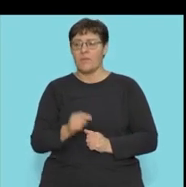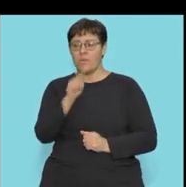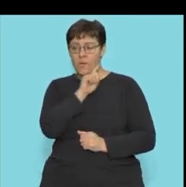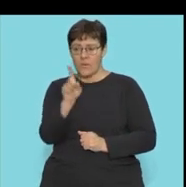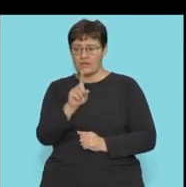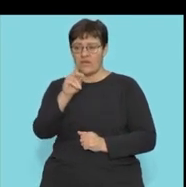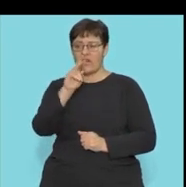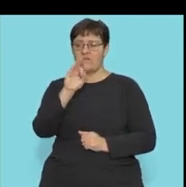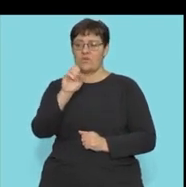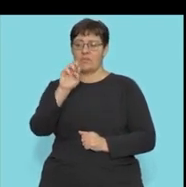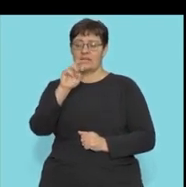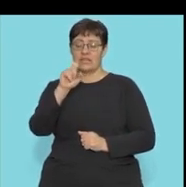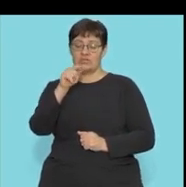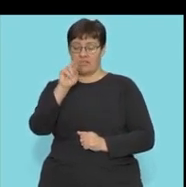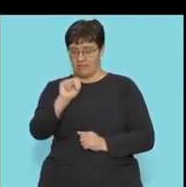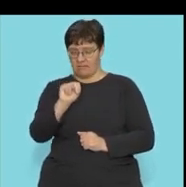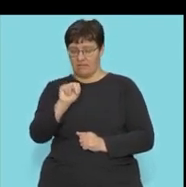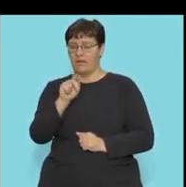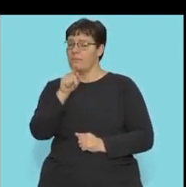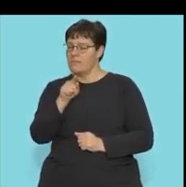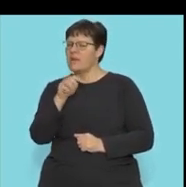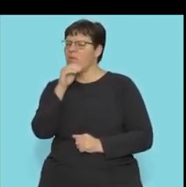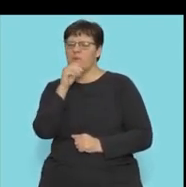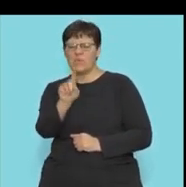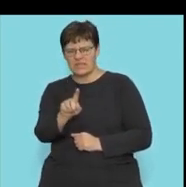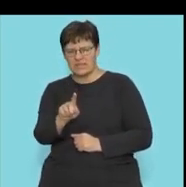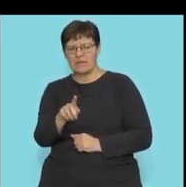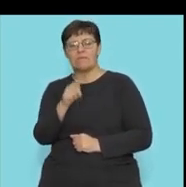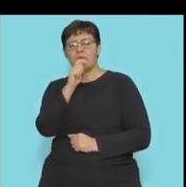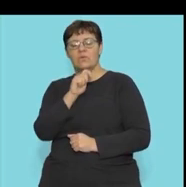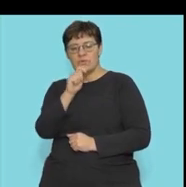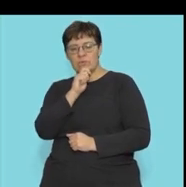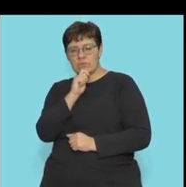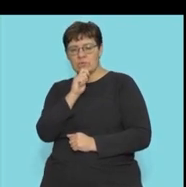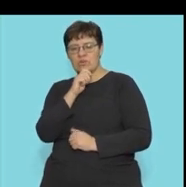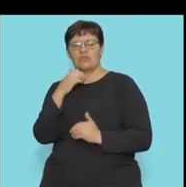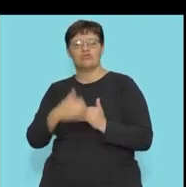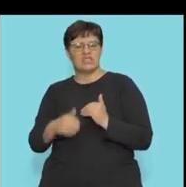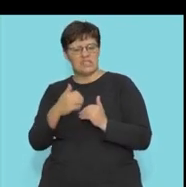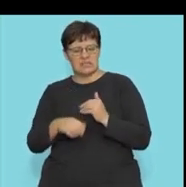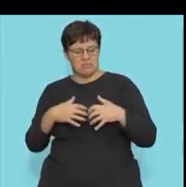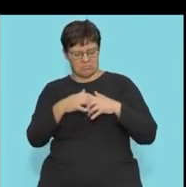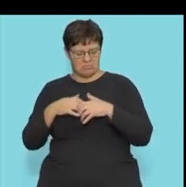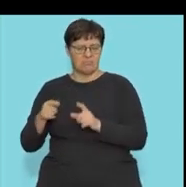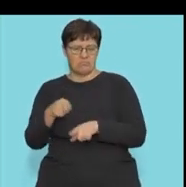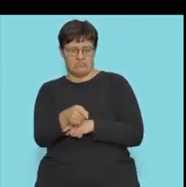called fermentation, and it's basically able to use in the production of cheese as